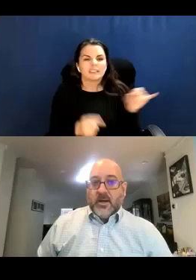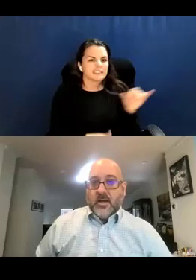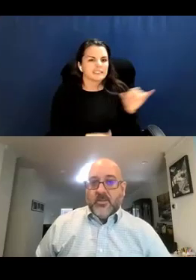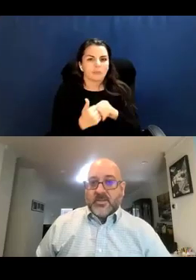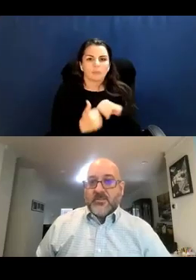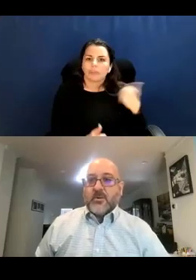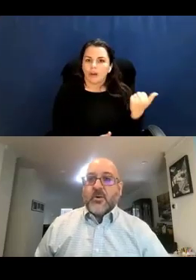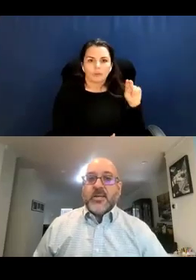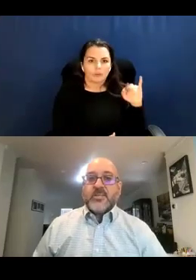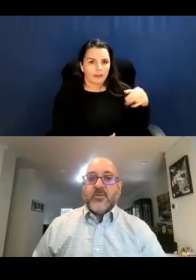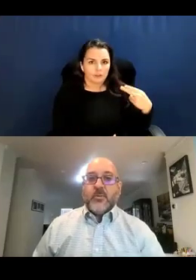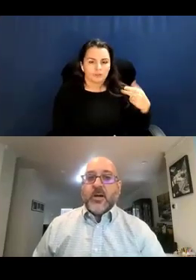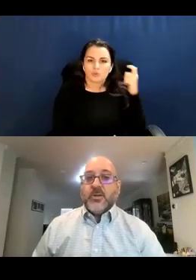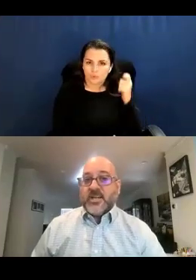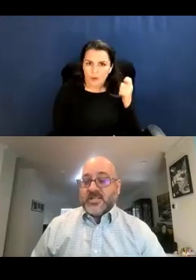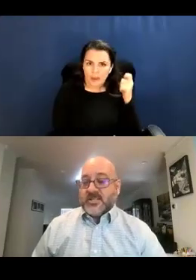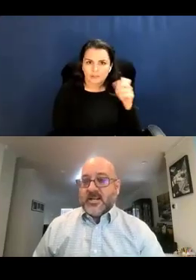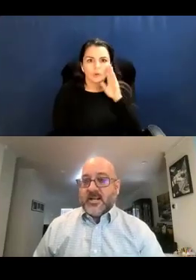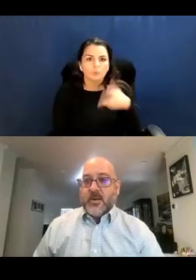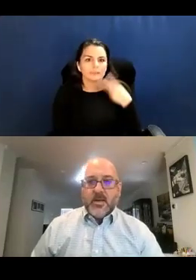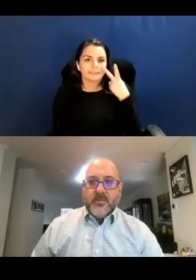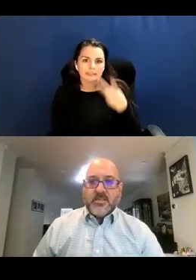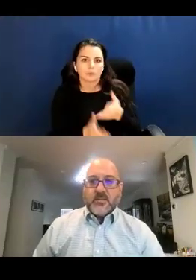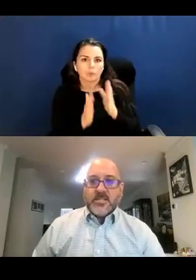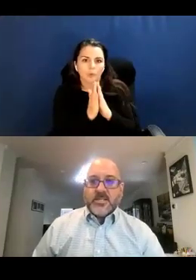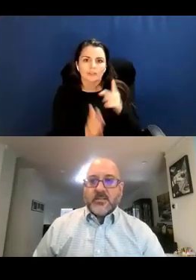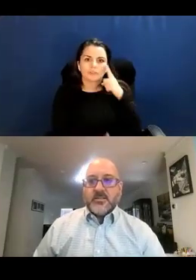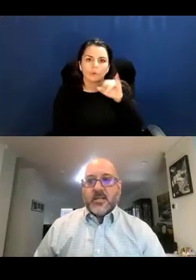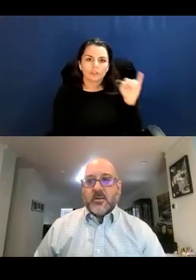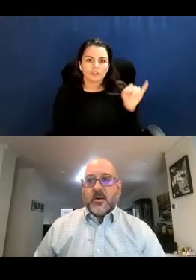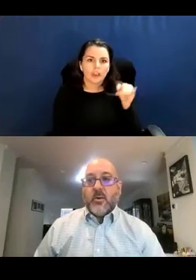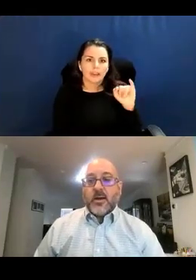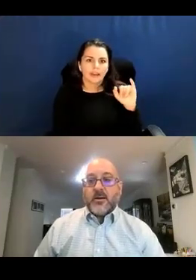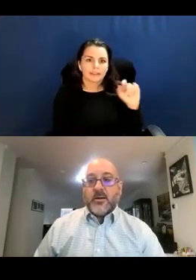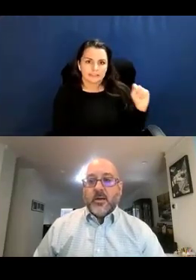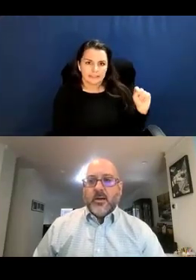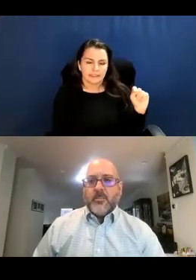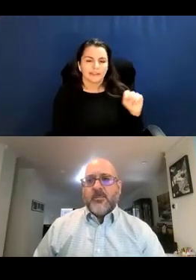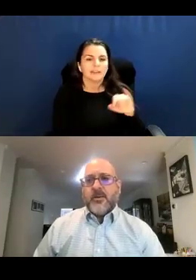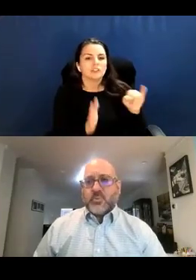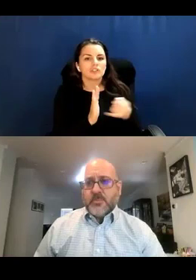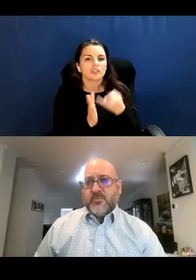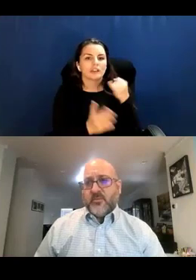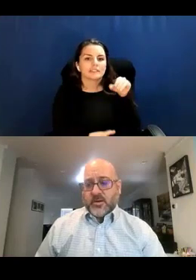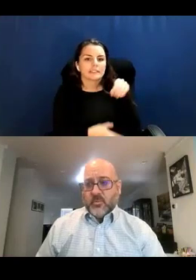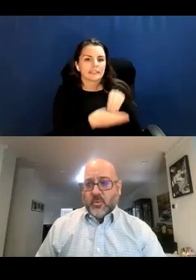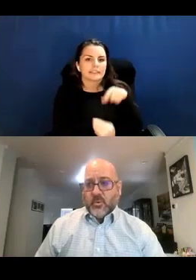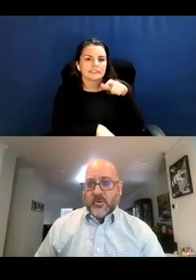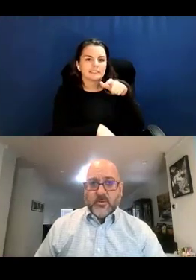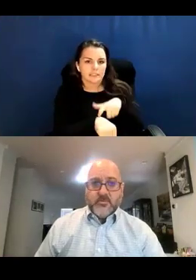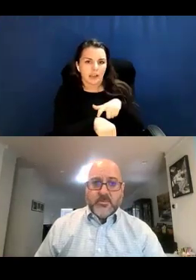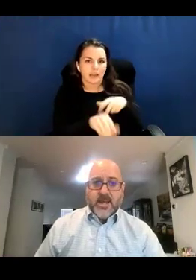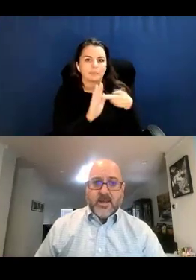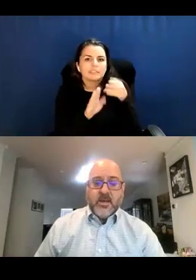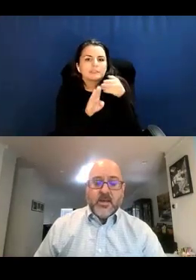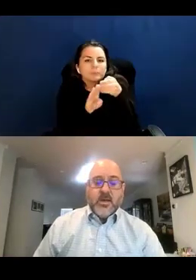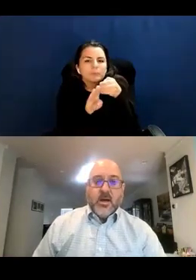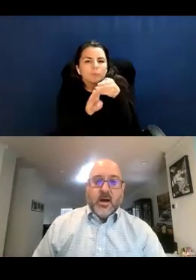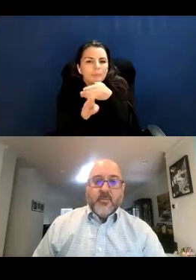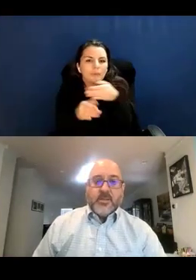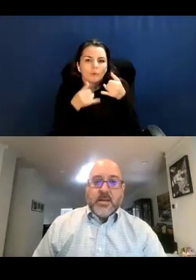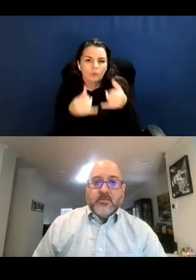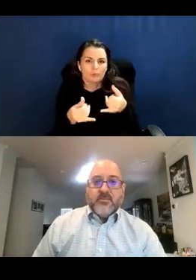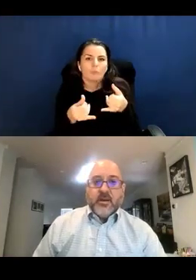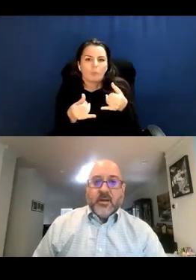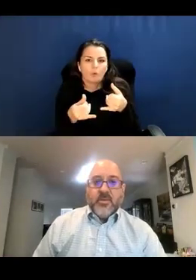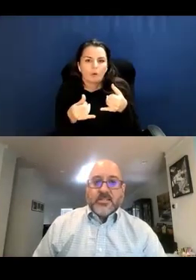gonna be a request for what we call just in time. And these are materials that are required pretty much right before an award would be made.